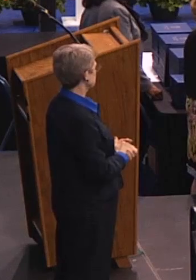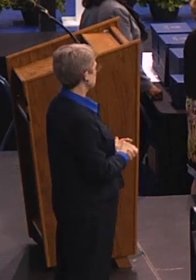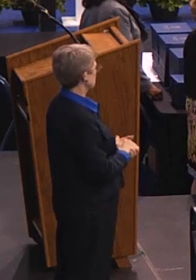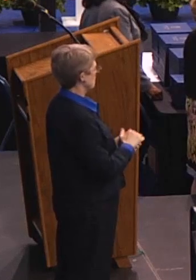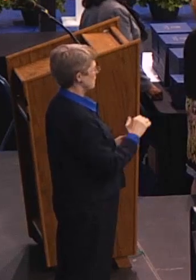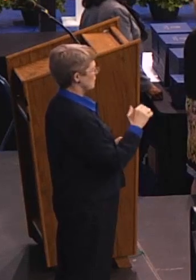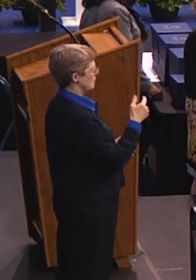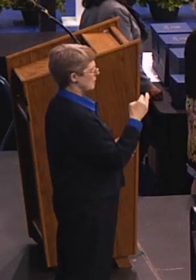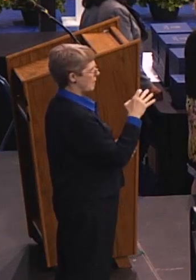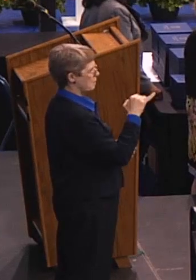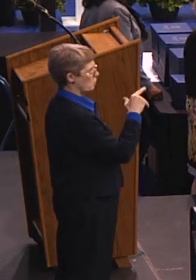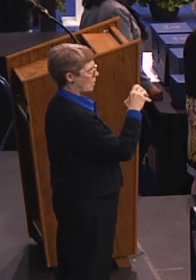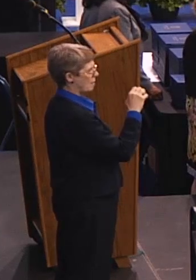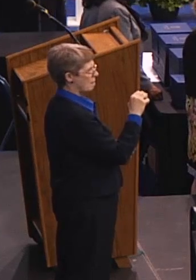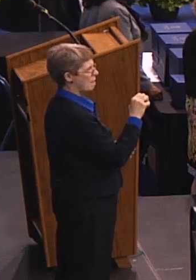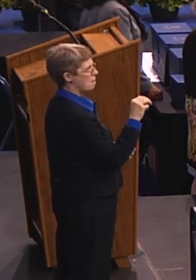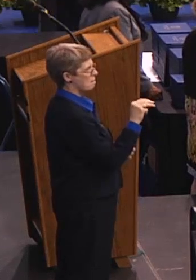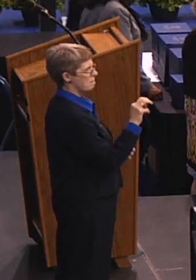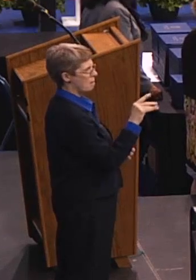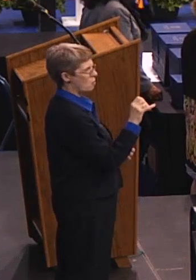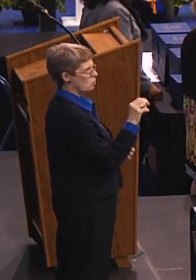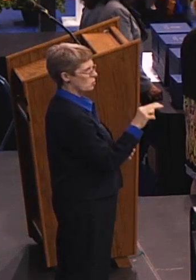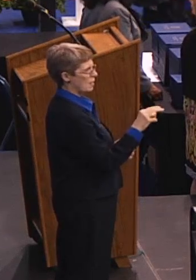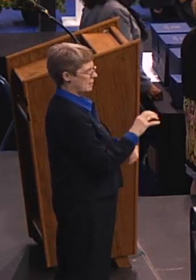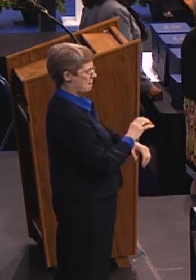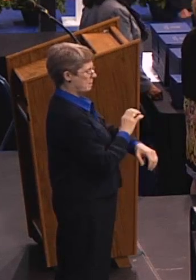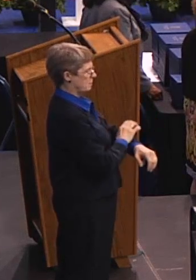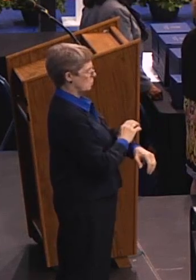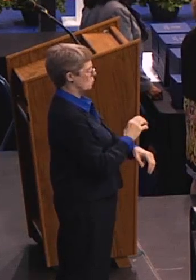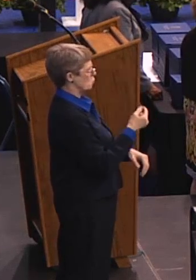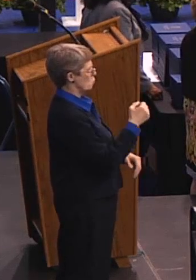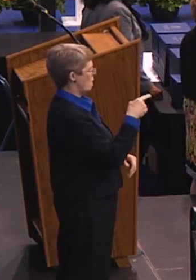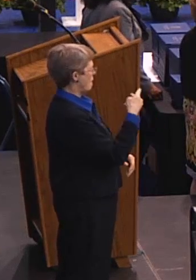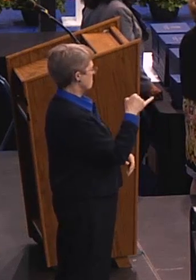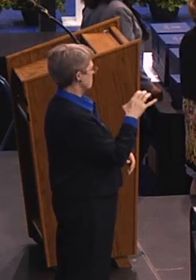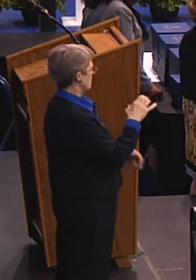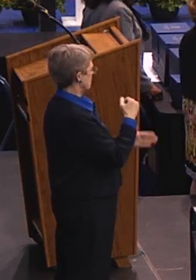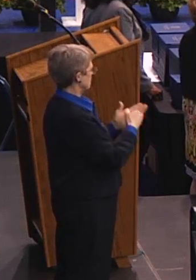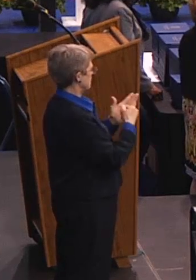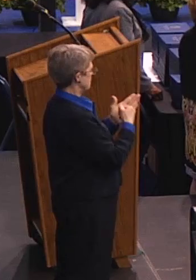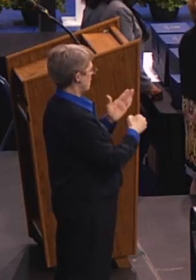Gabriella Martin, computer graphics, graphic design, magna cum laude.